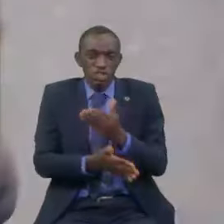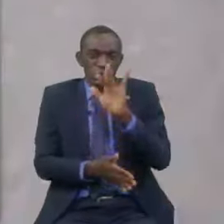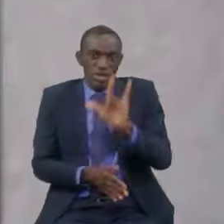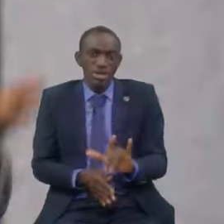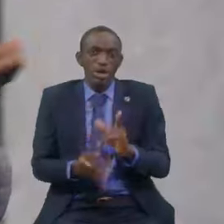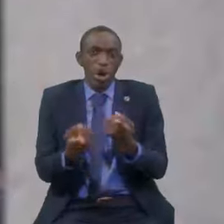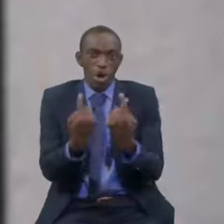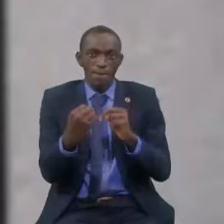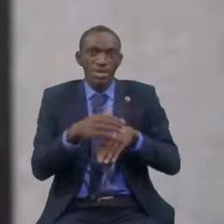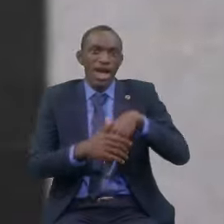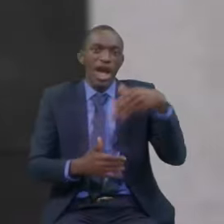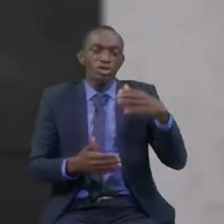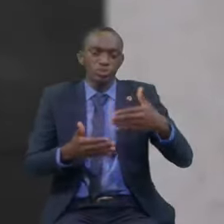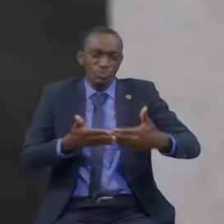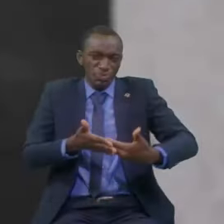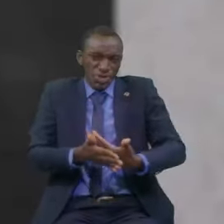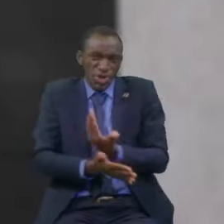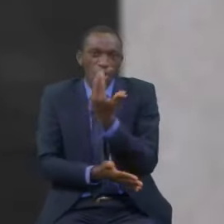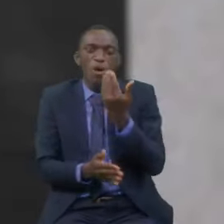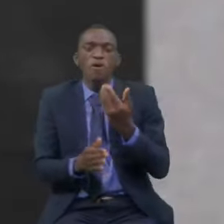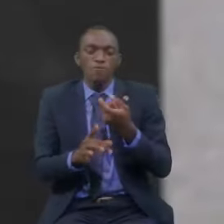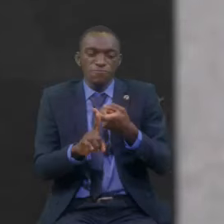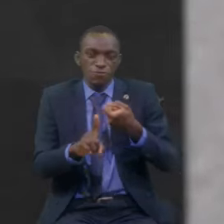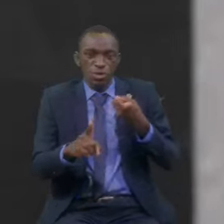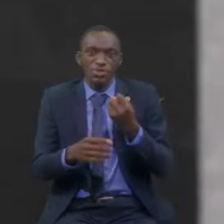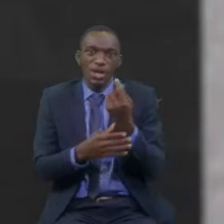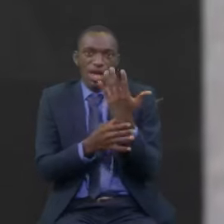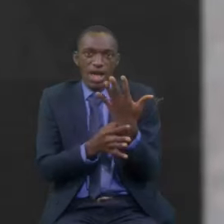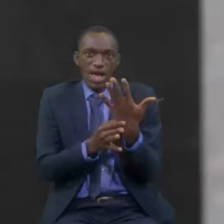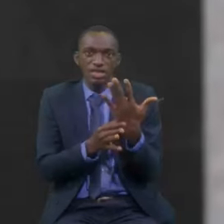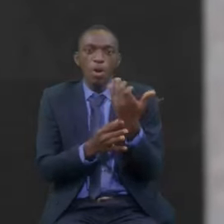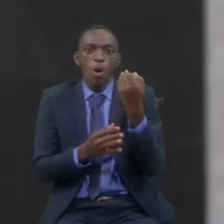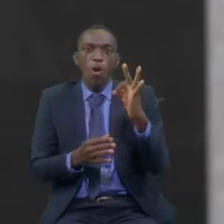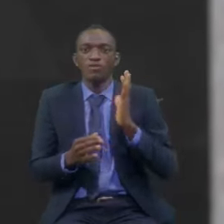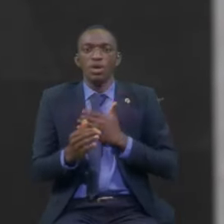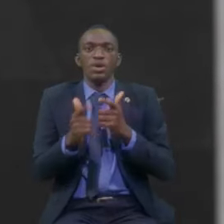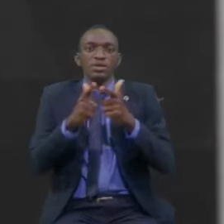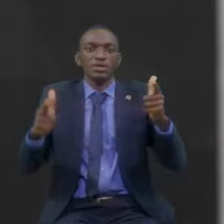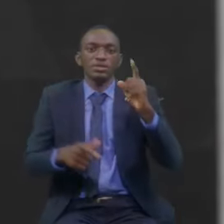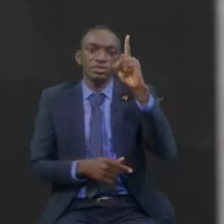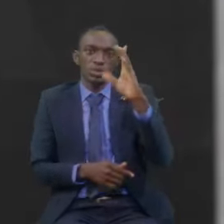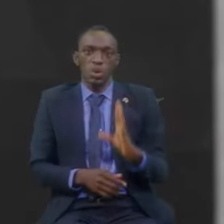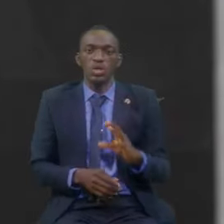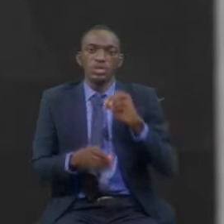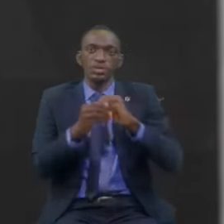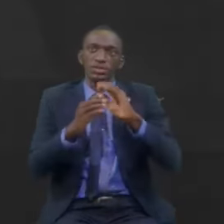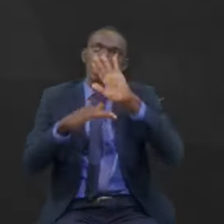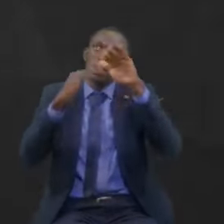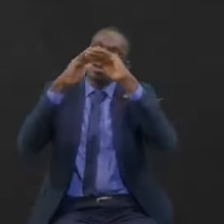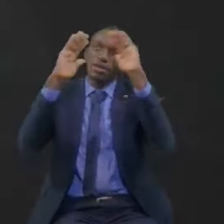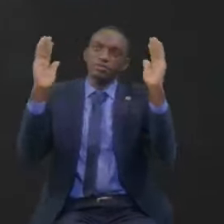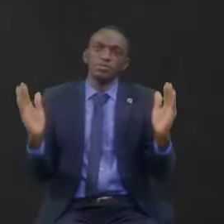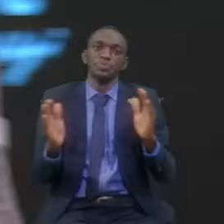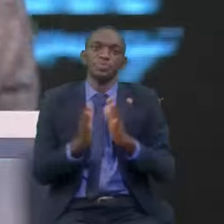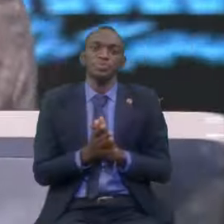new from the hand of our great God in heaven. The